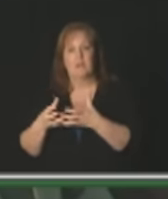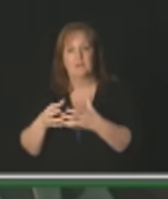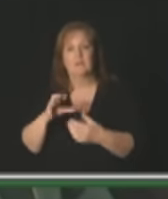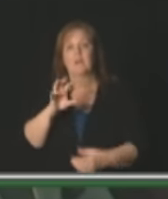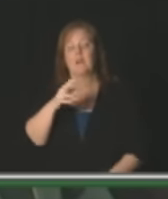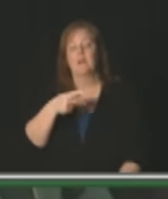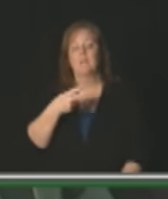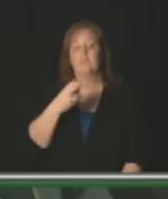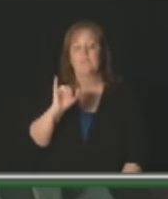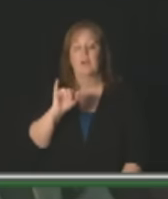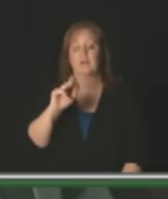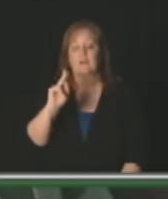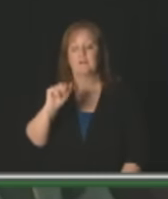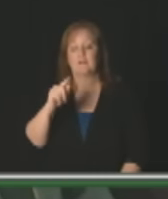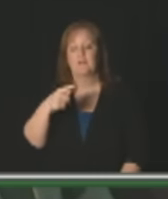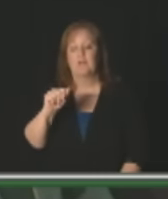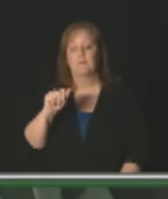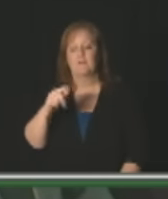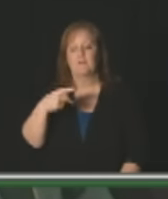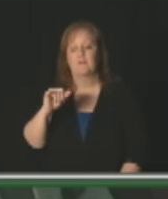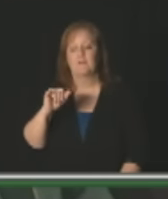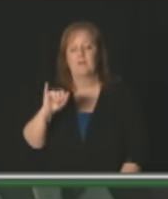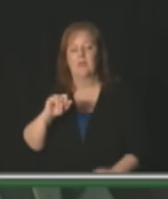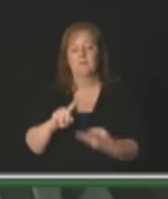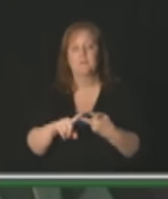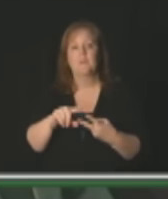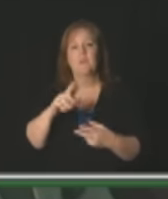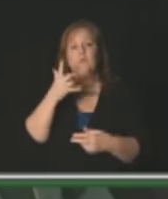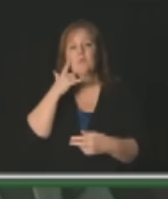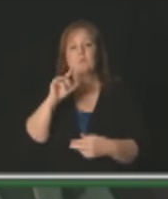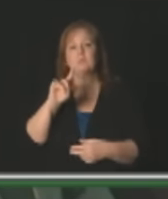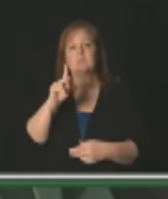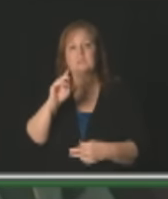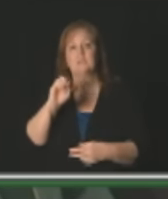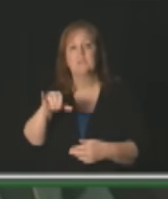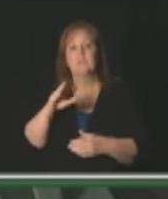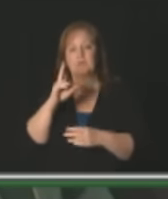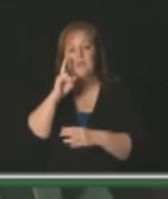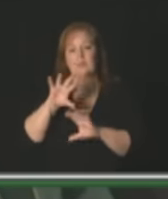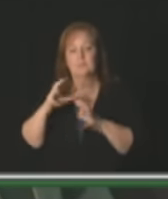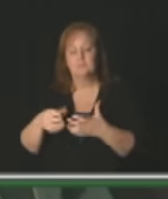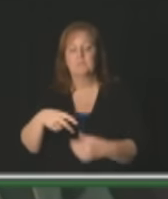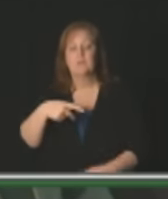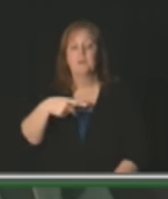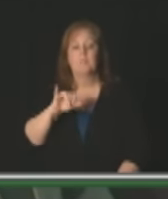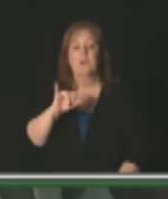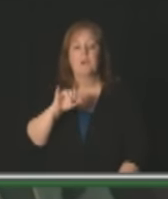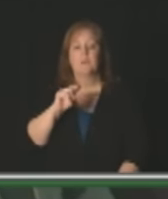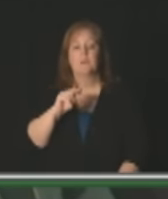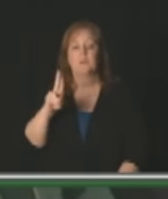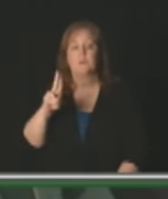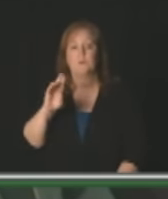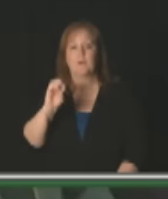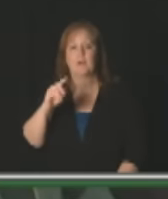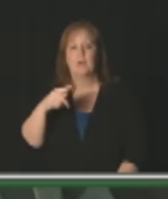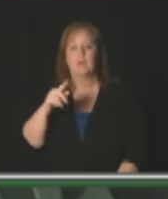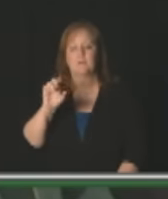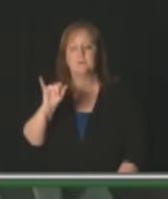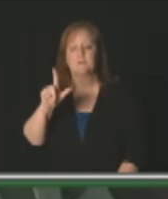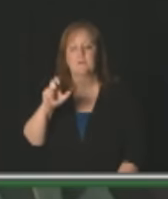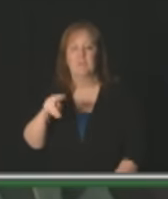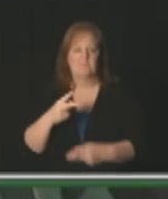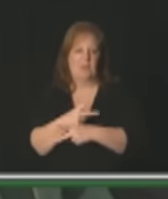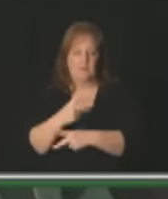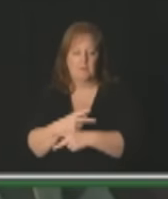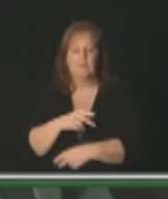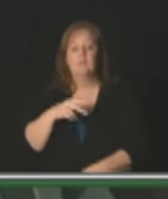Phi Kappa Phi, Golden Key Honor Society, Pi Mu Epsilon in mathematics, Sigma Pi